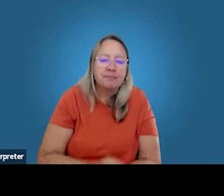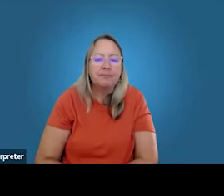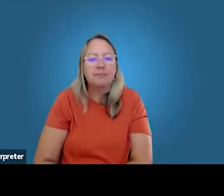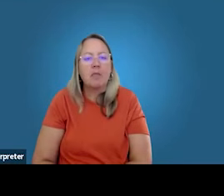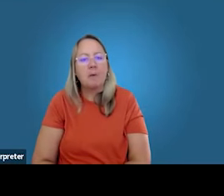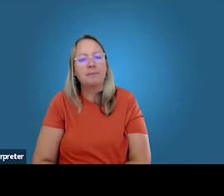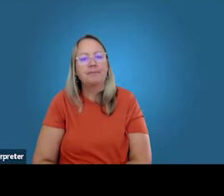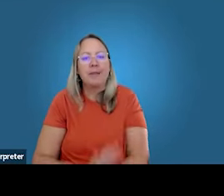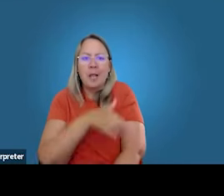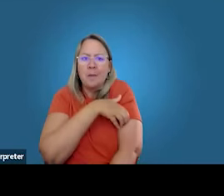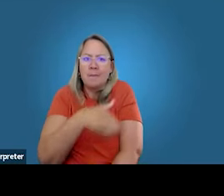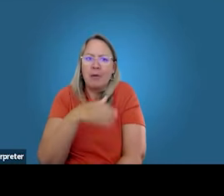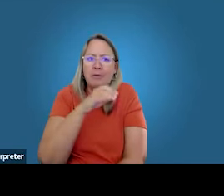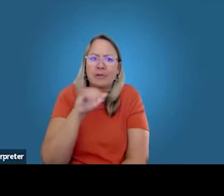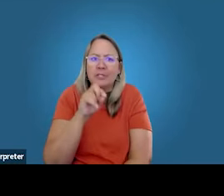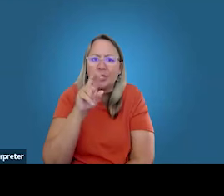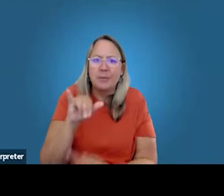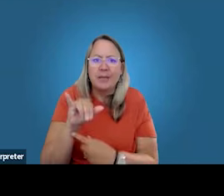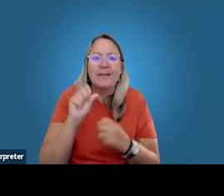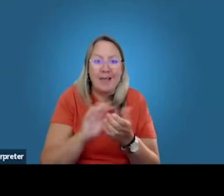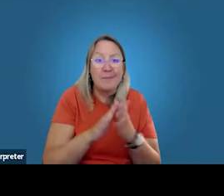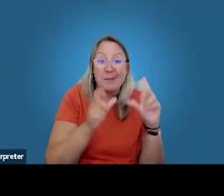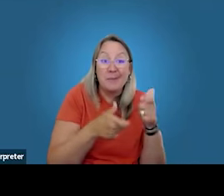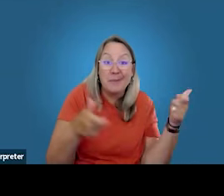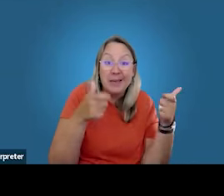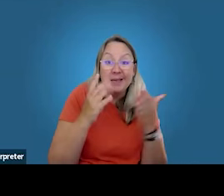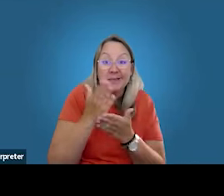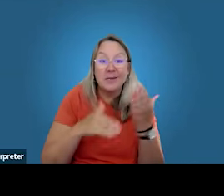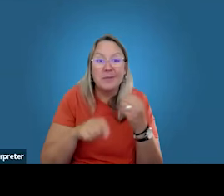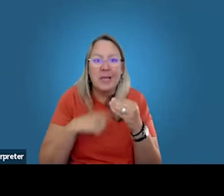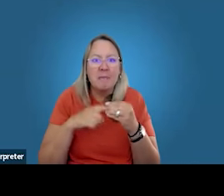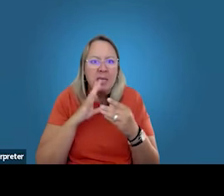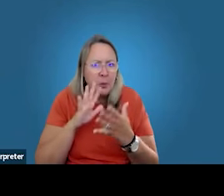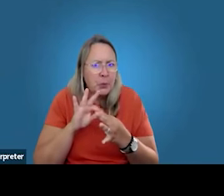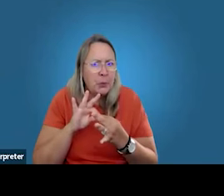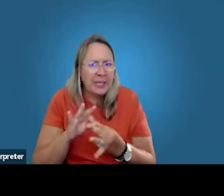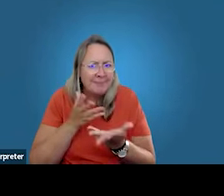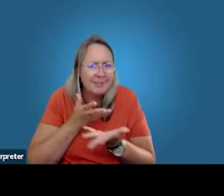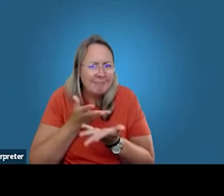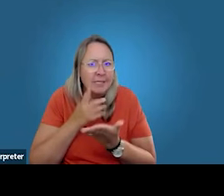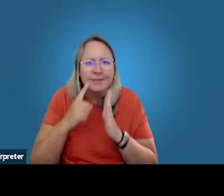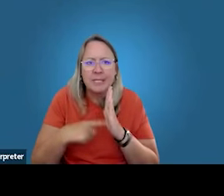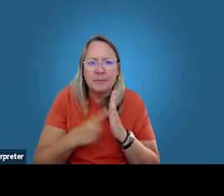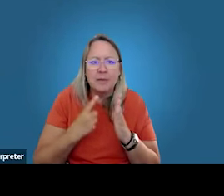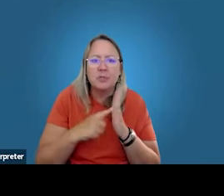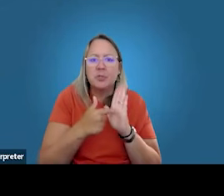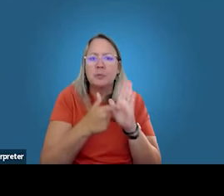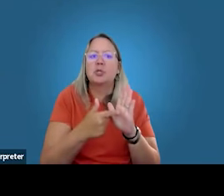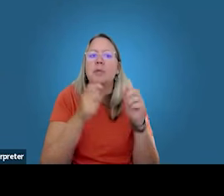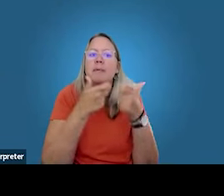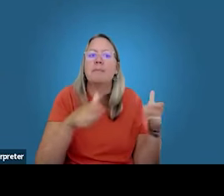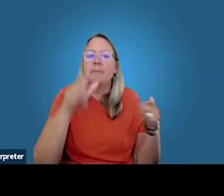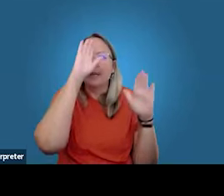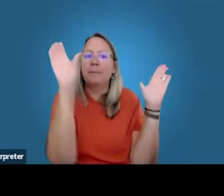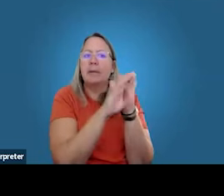Powerful jeopardies can be big or they can be intimate. So as I said in some of those clips and examples, sometimes you can be showing the big picture. What